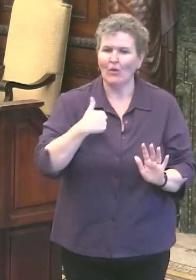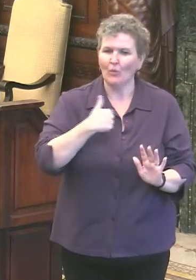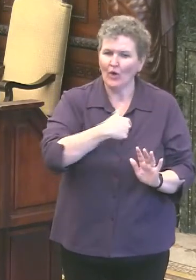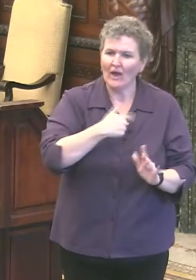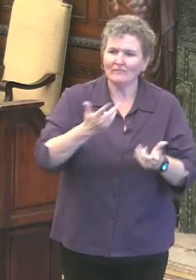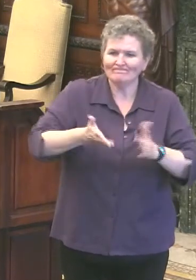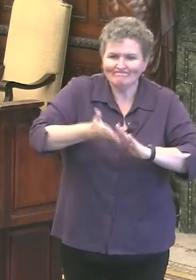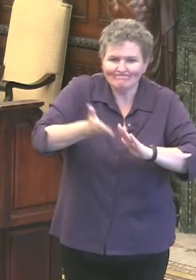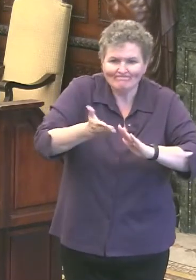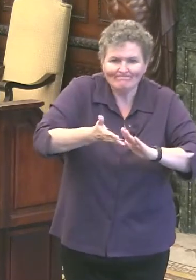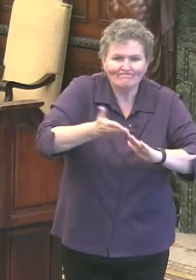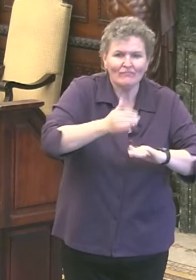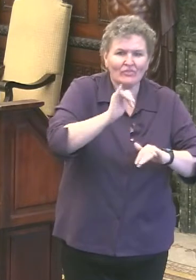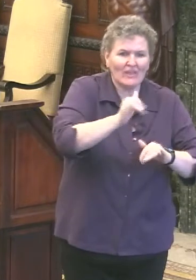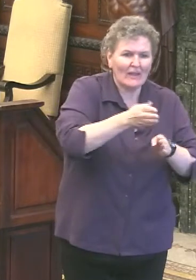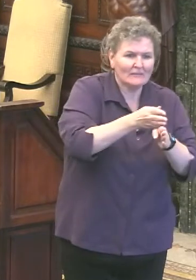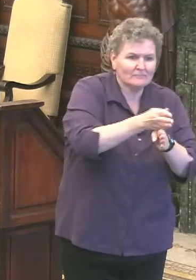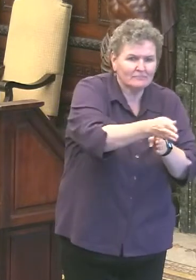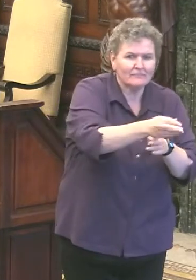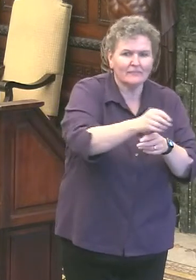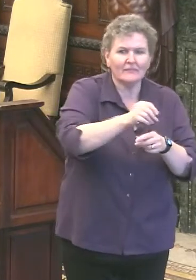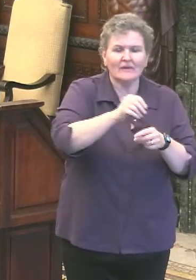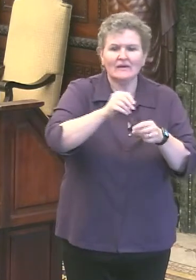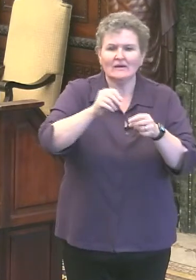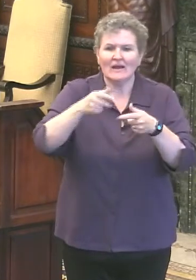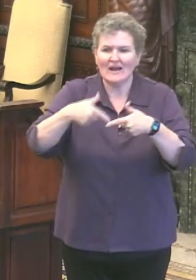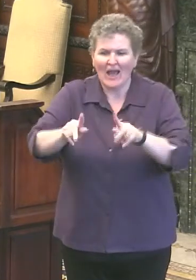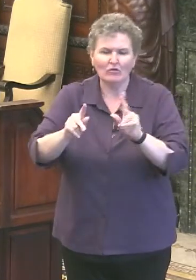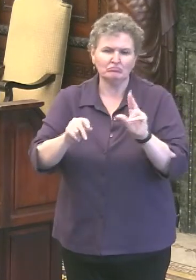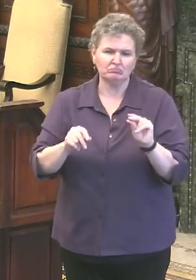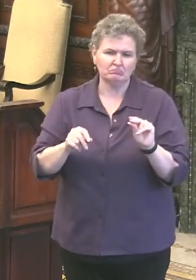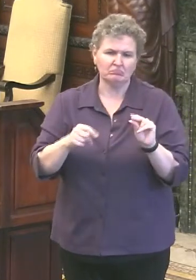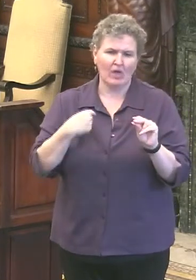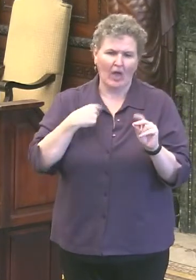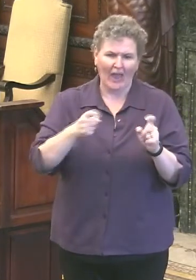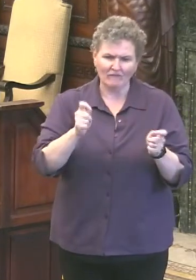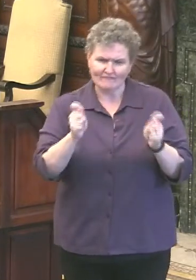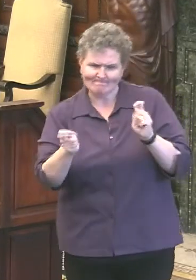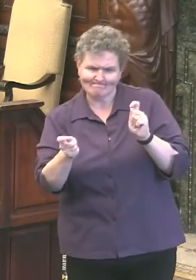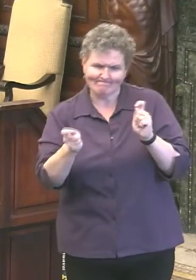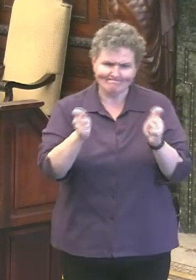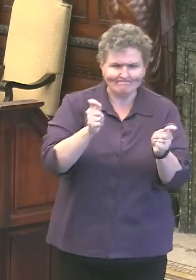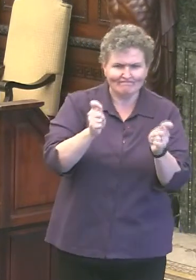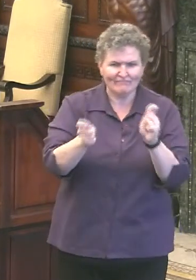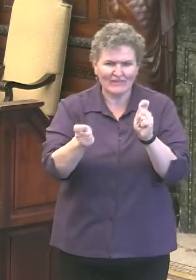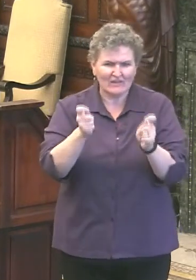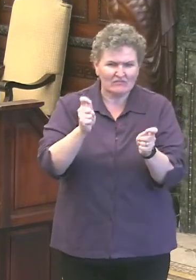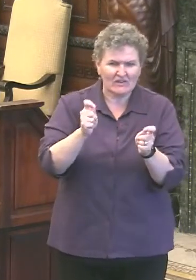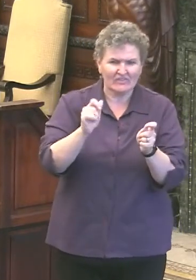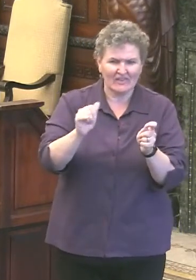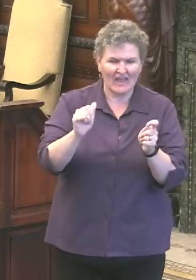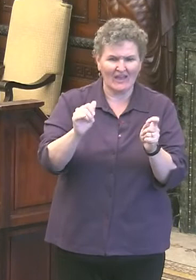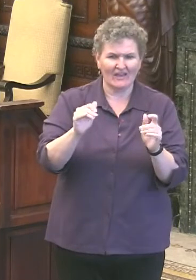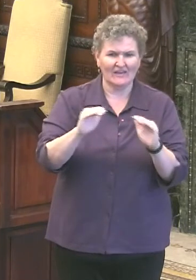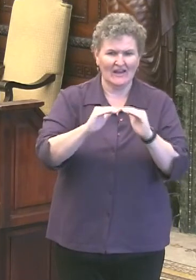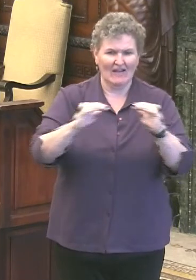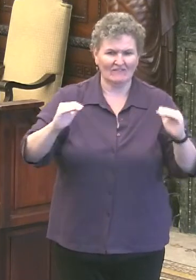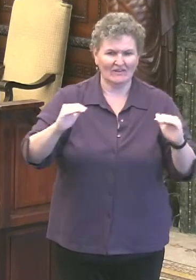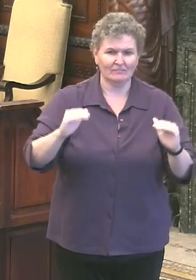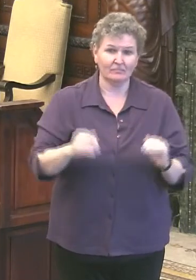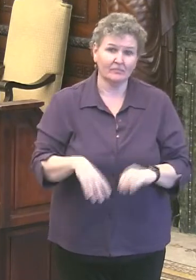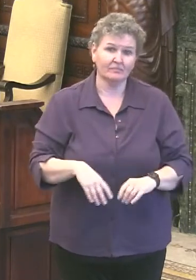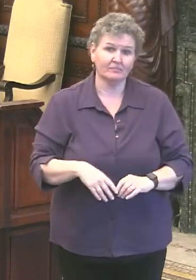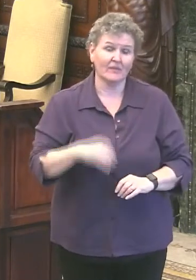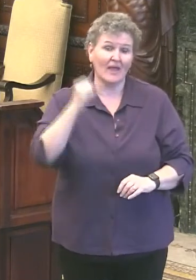various businesses and activities that we allow to operate under our modified green phase. That if it were widely accepted that